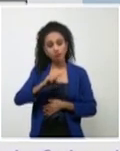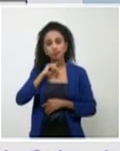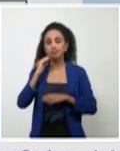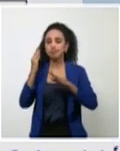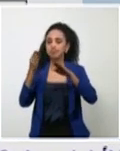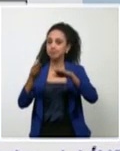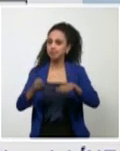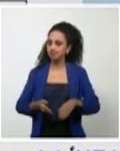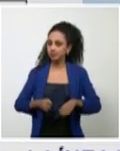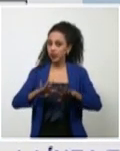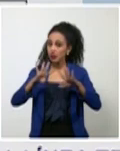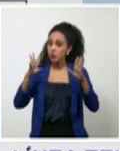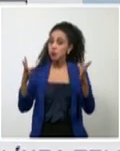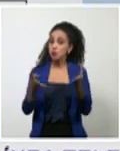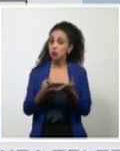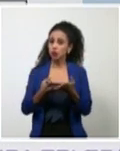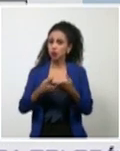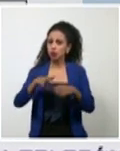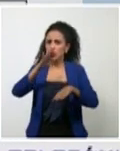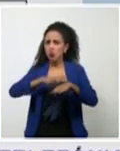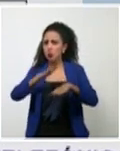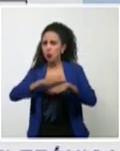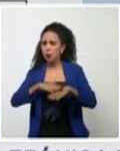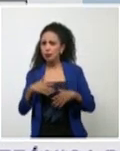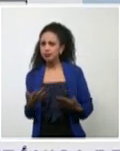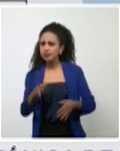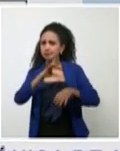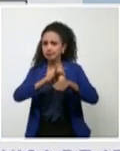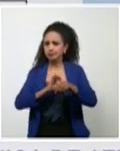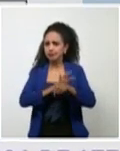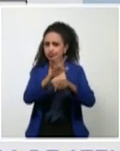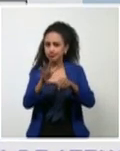5,328 people died with COVID-19.